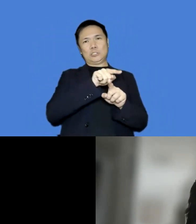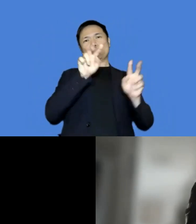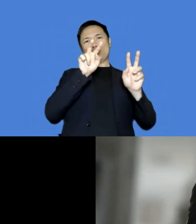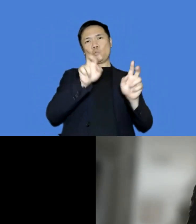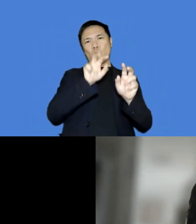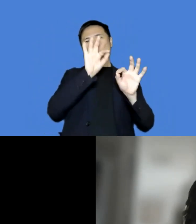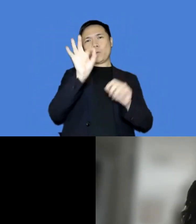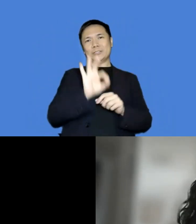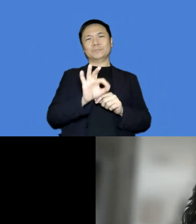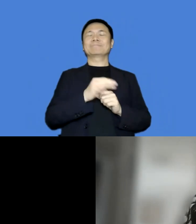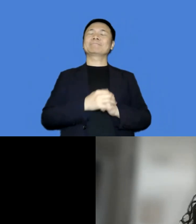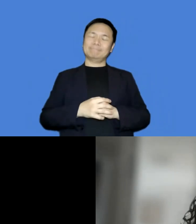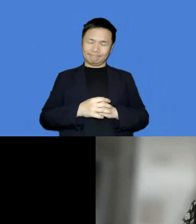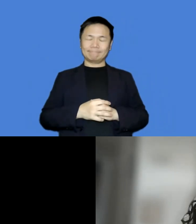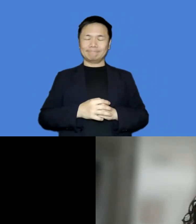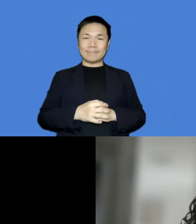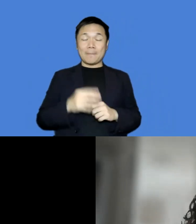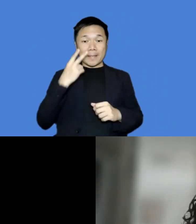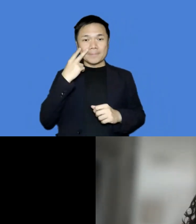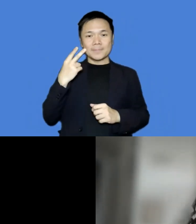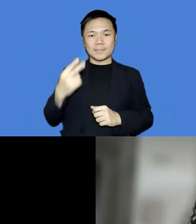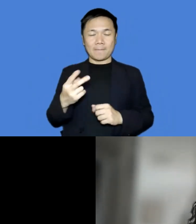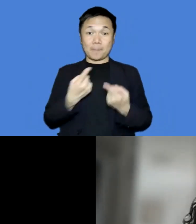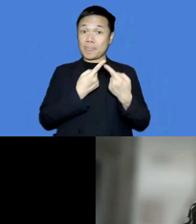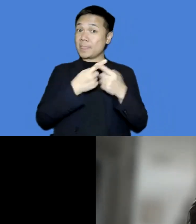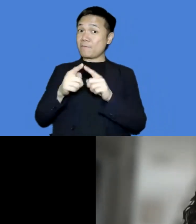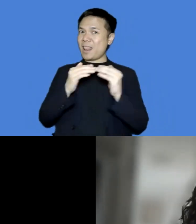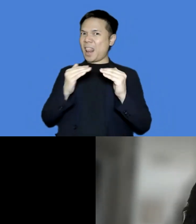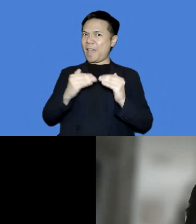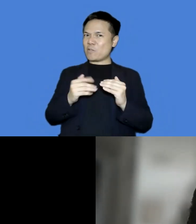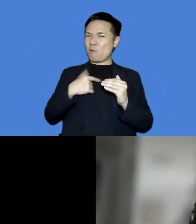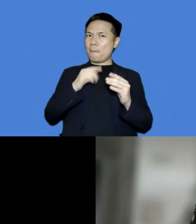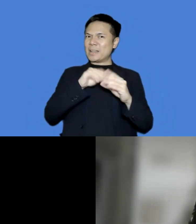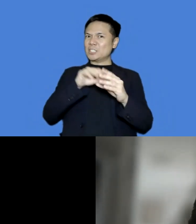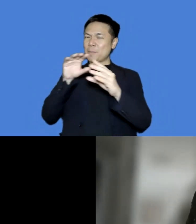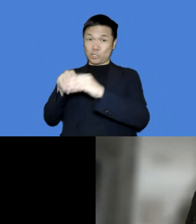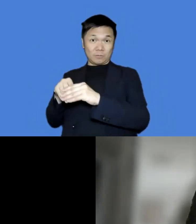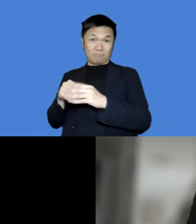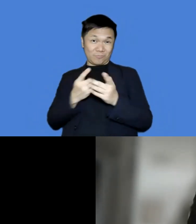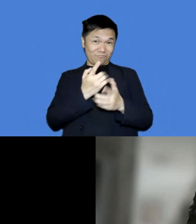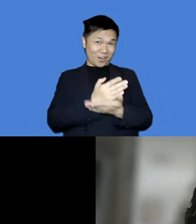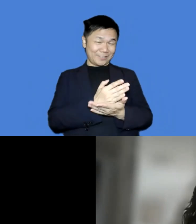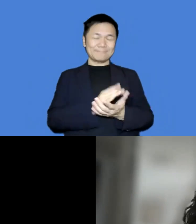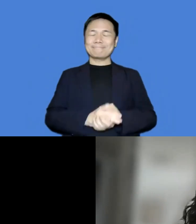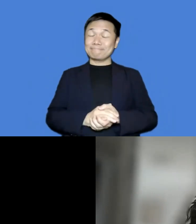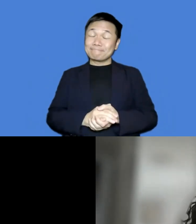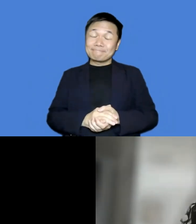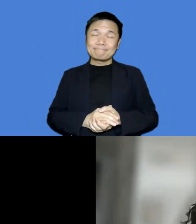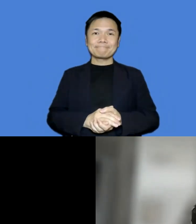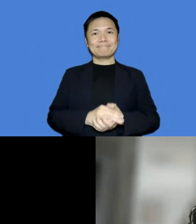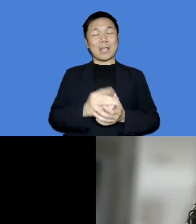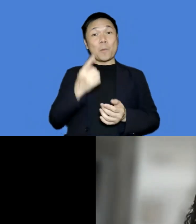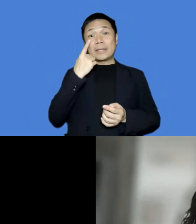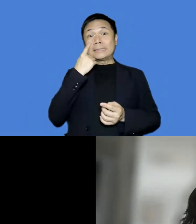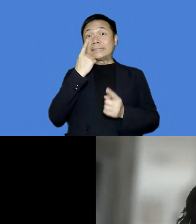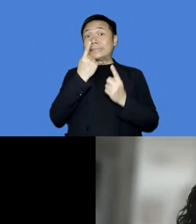We are, as I mentioned, looking at different levels of participation, and if we look